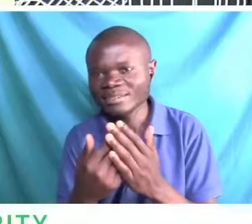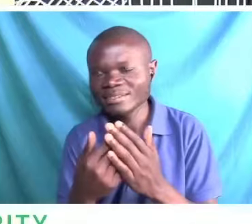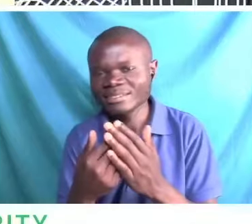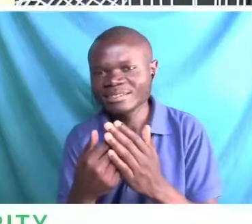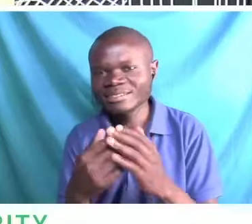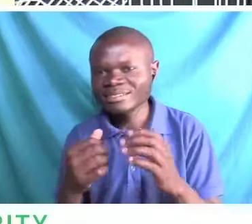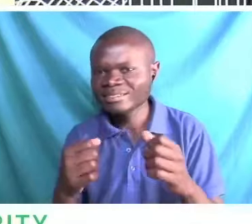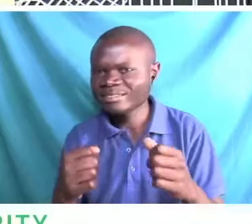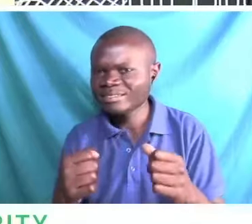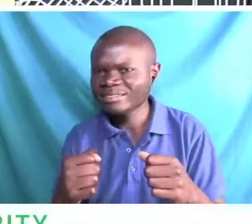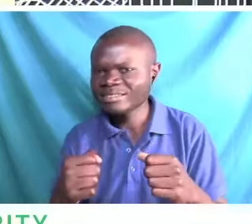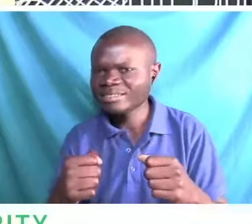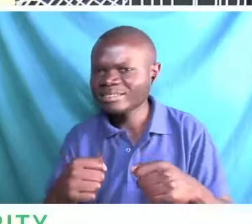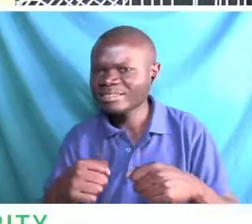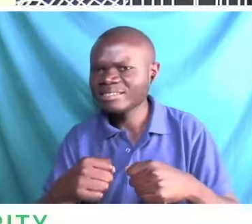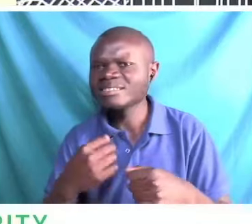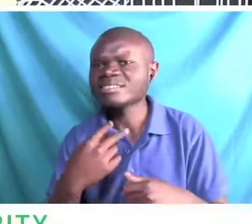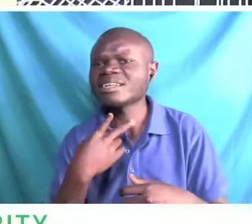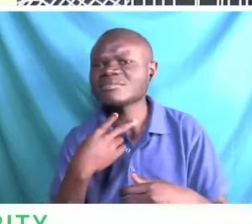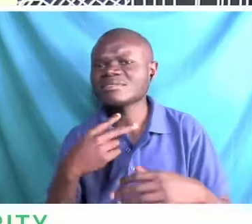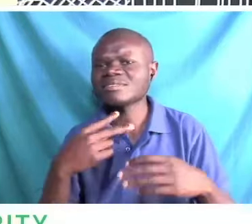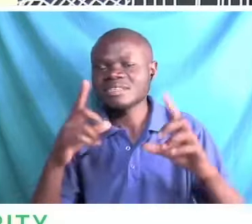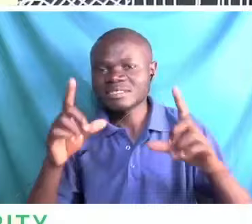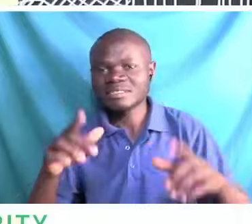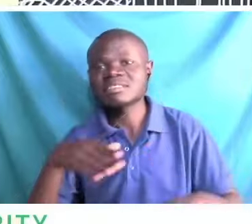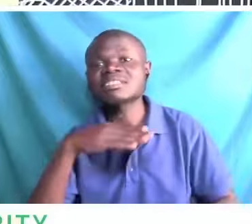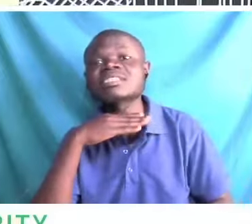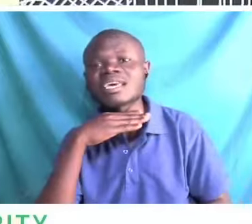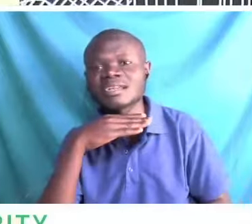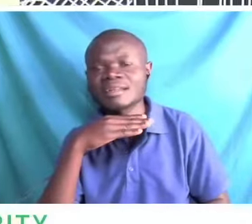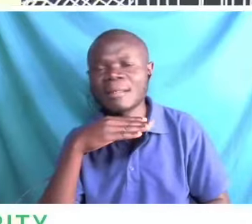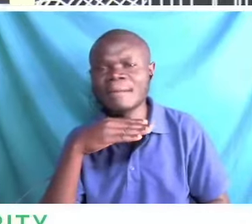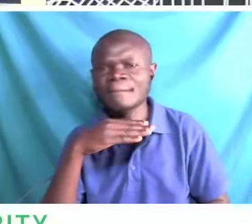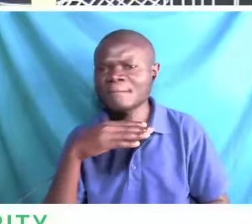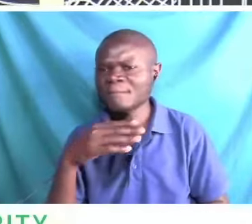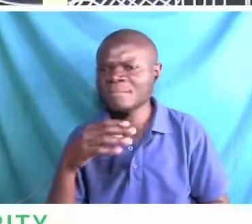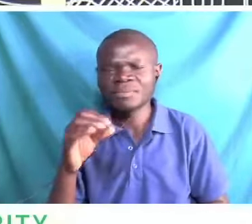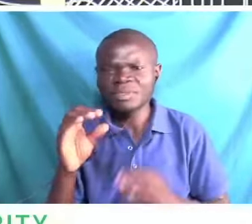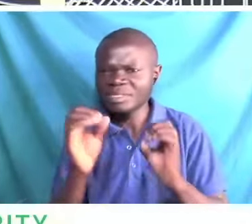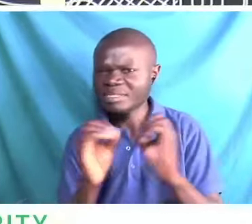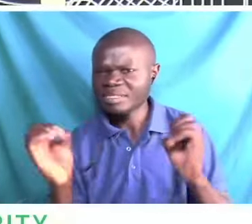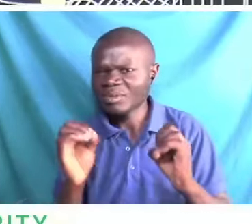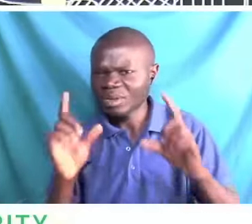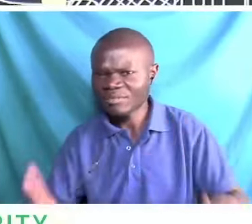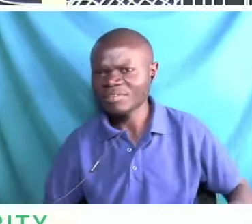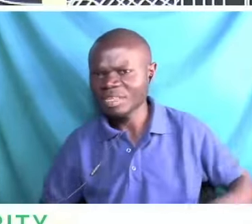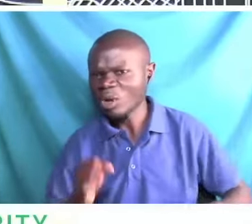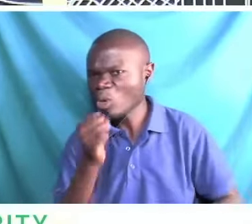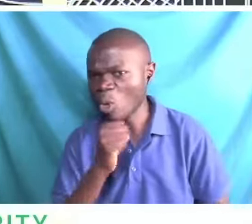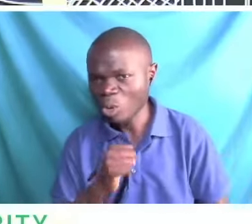They are no longer living in the old ways, bound by the desires of the flesh.